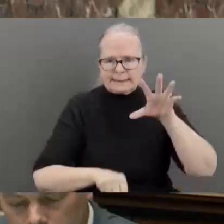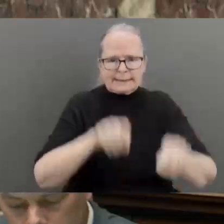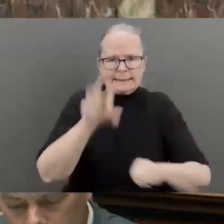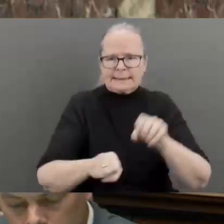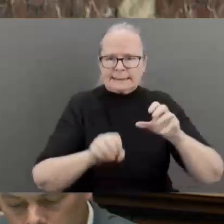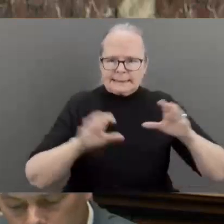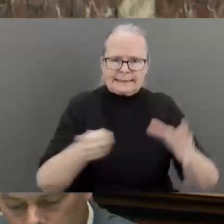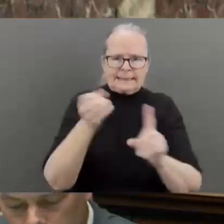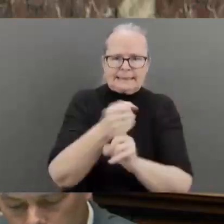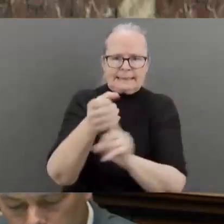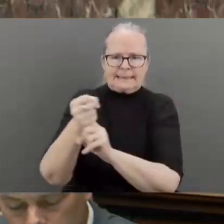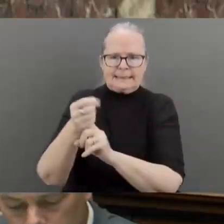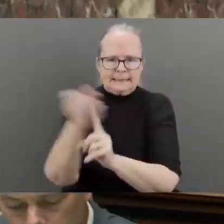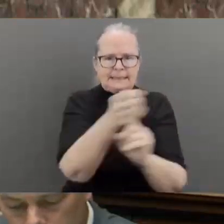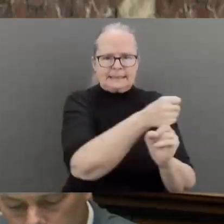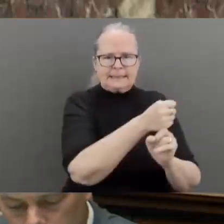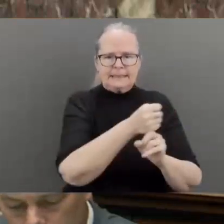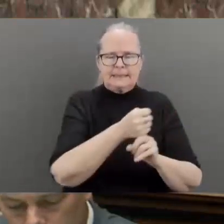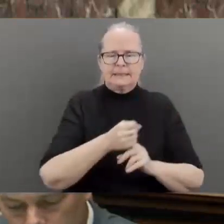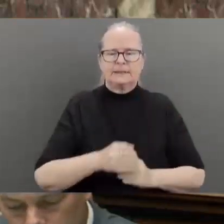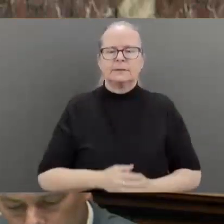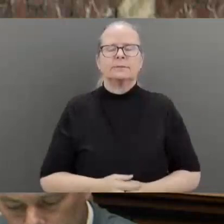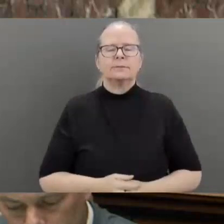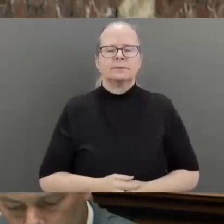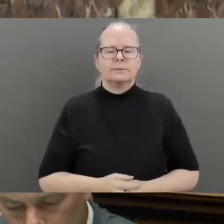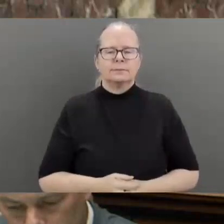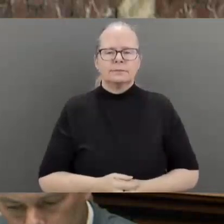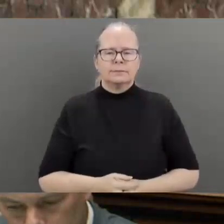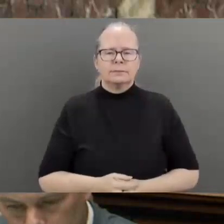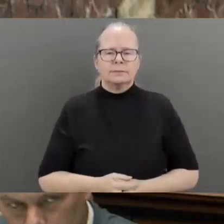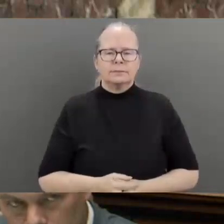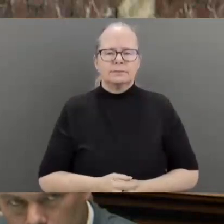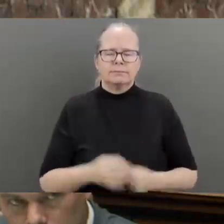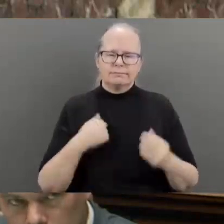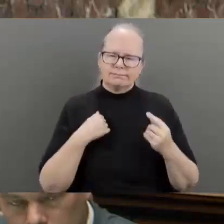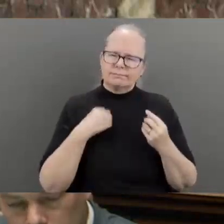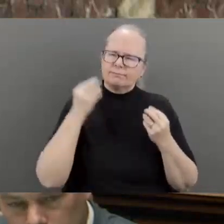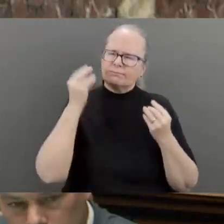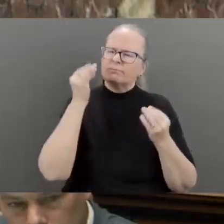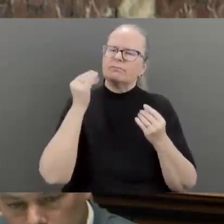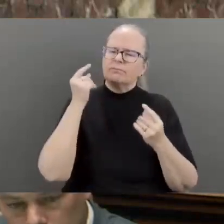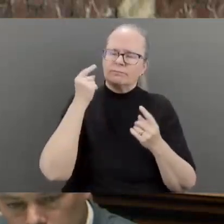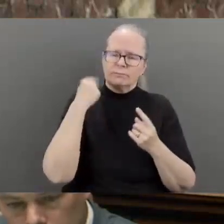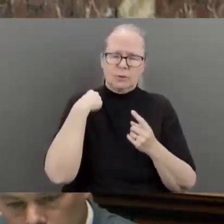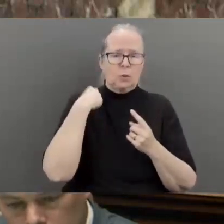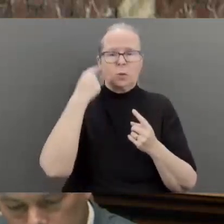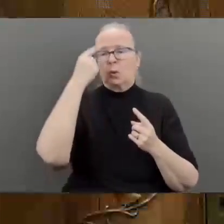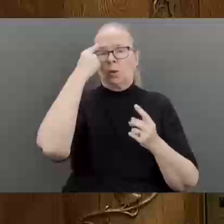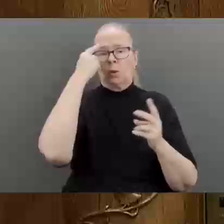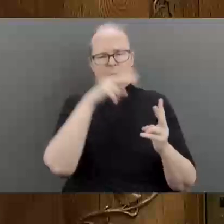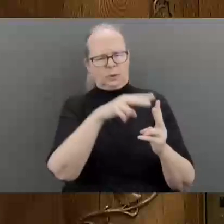thoughts are with those 2 officers, and I wish them a full recovery.